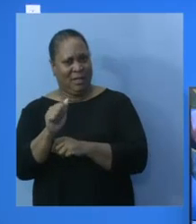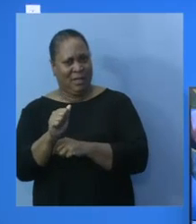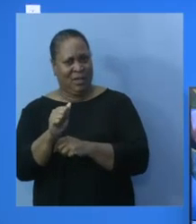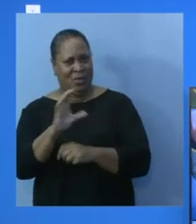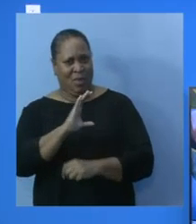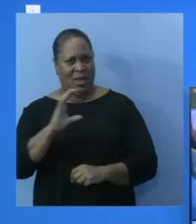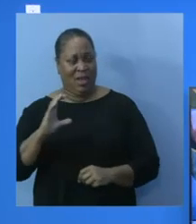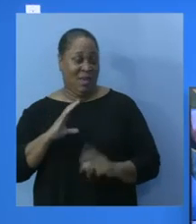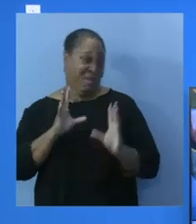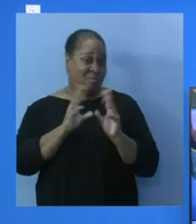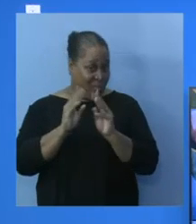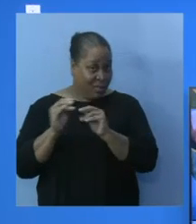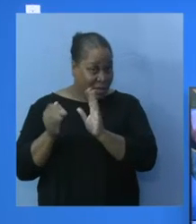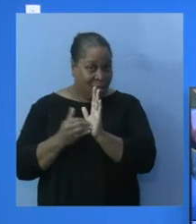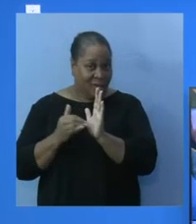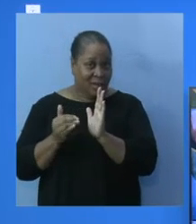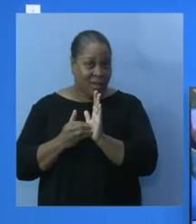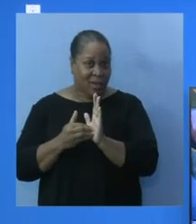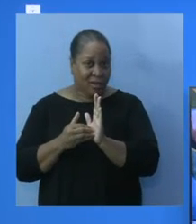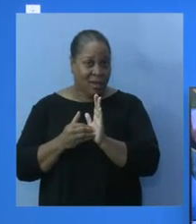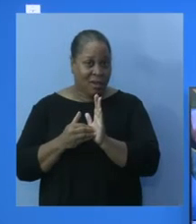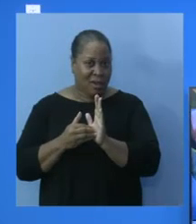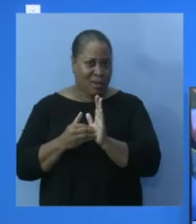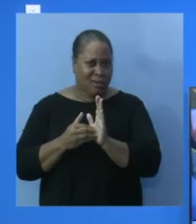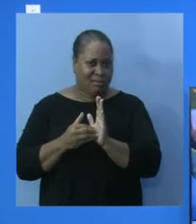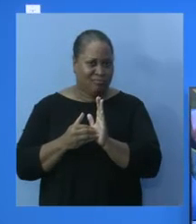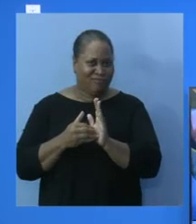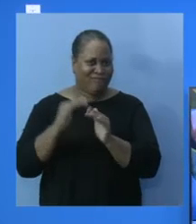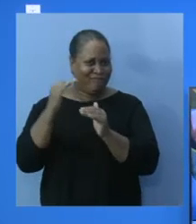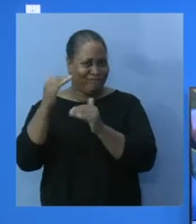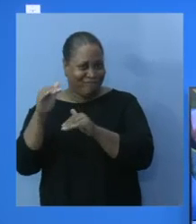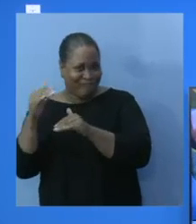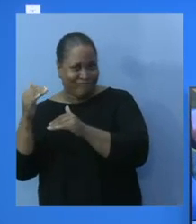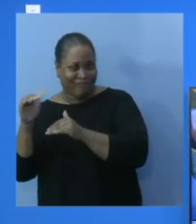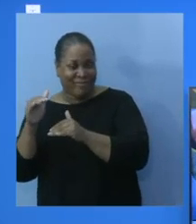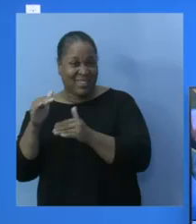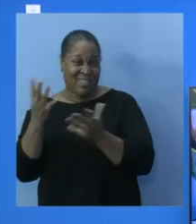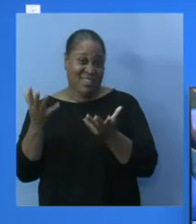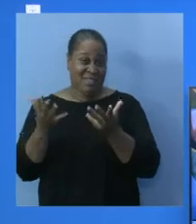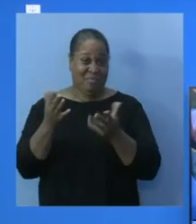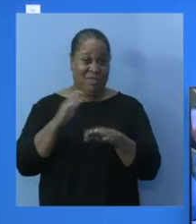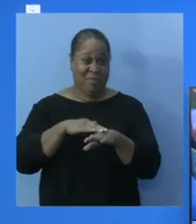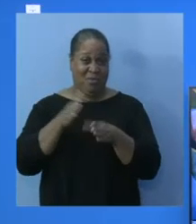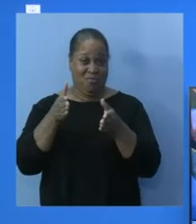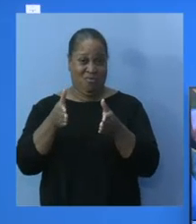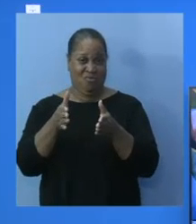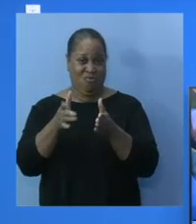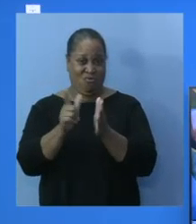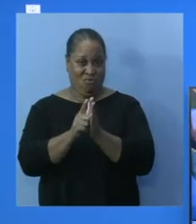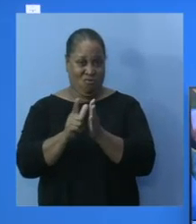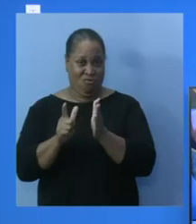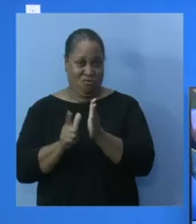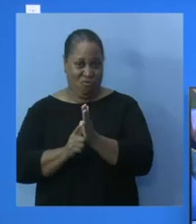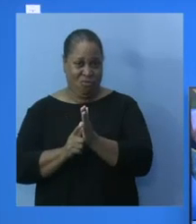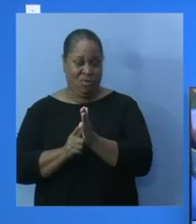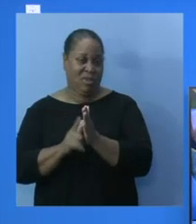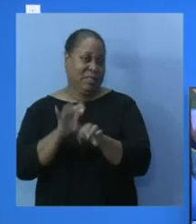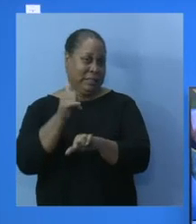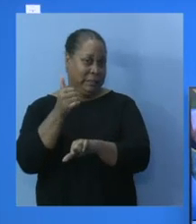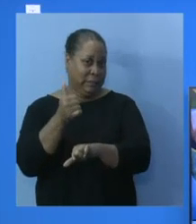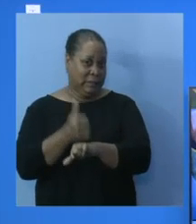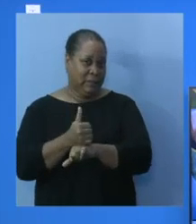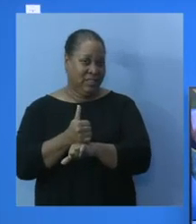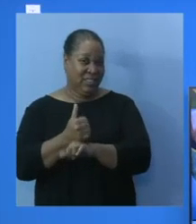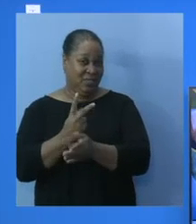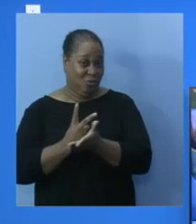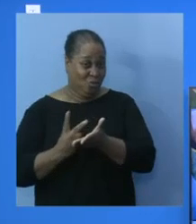Committee might be meeting again to revisit the restrictions, and I'm assuming they're mostly talking about the curfew restrictions, seeming that it will be in place still for another